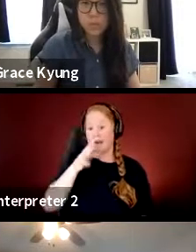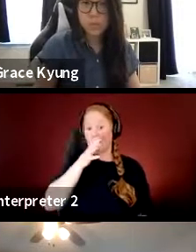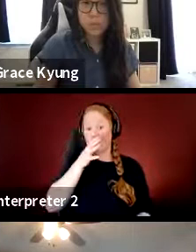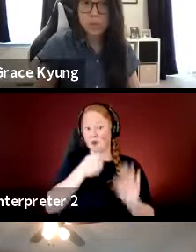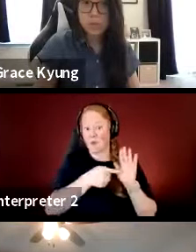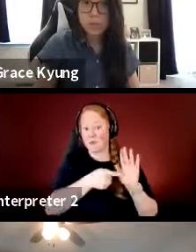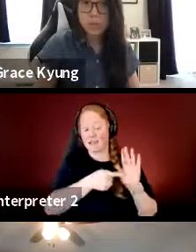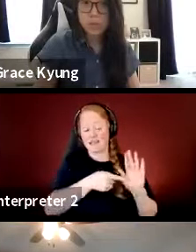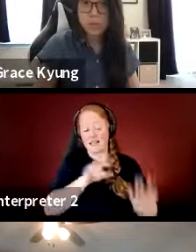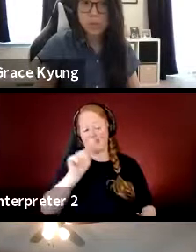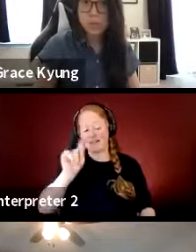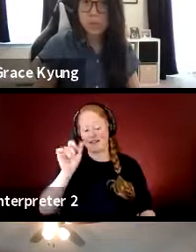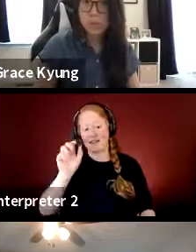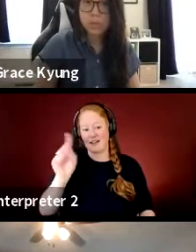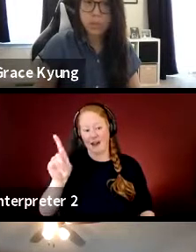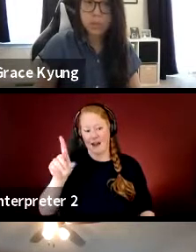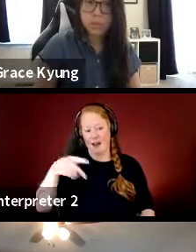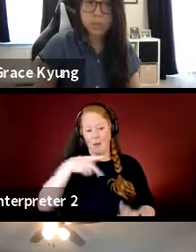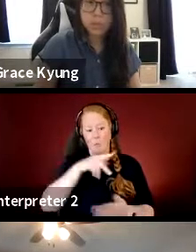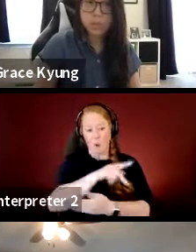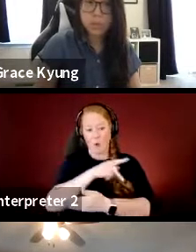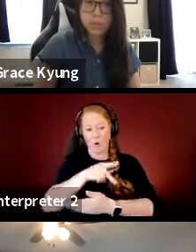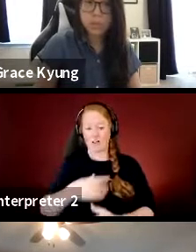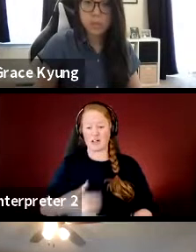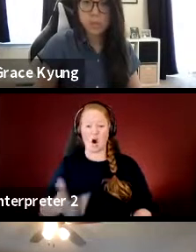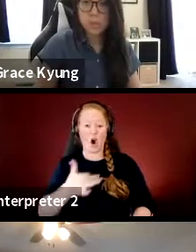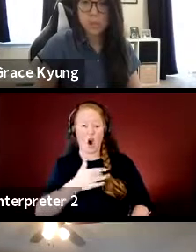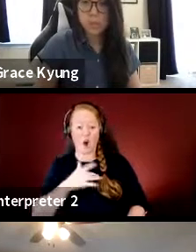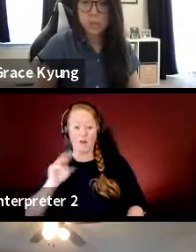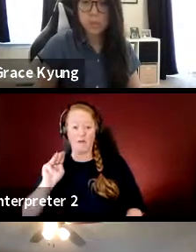Poetry as well as from the Heart of Ministries.